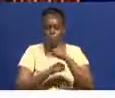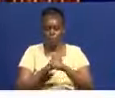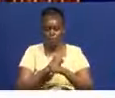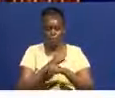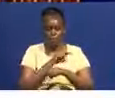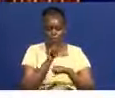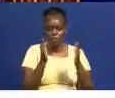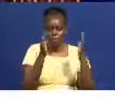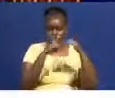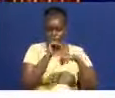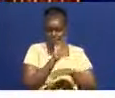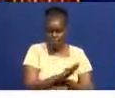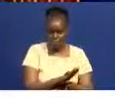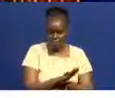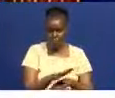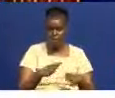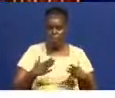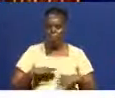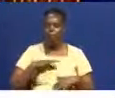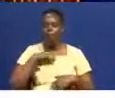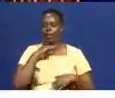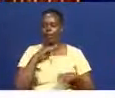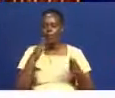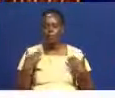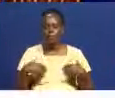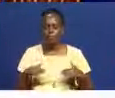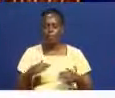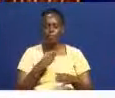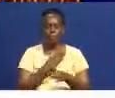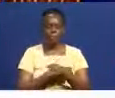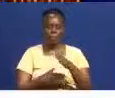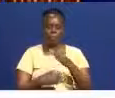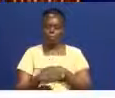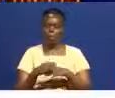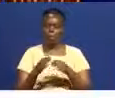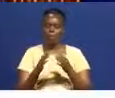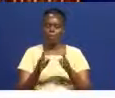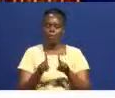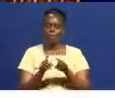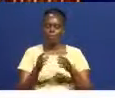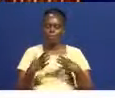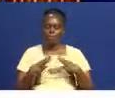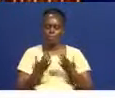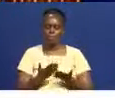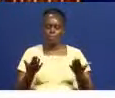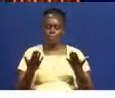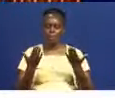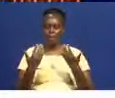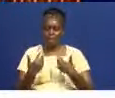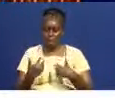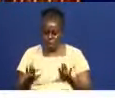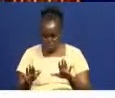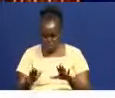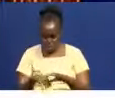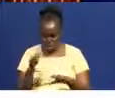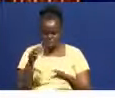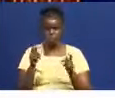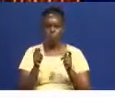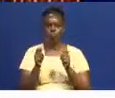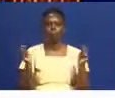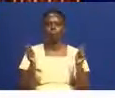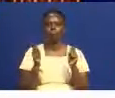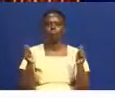Assembly, the loss of lives, maiming and loss of property that has been occasioned following these